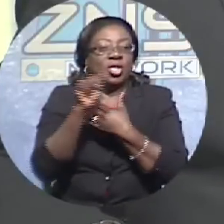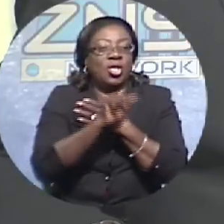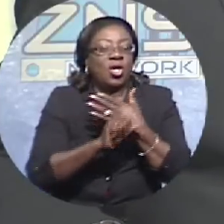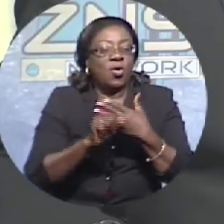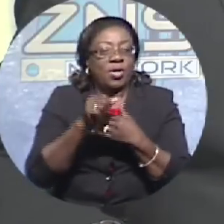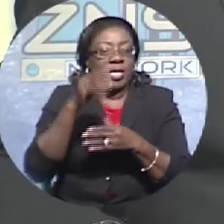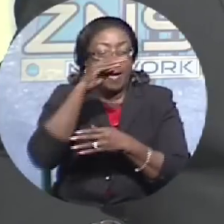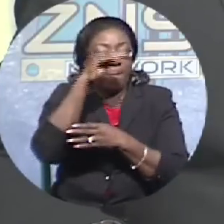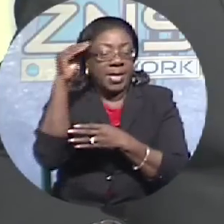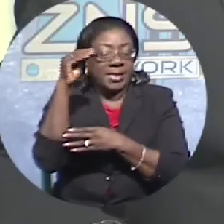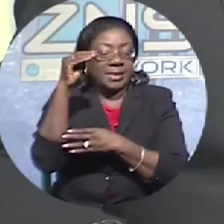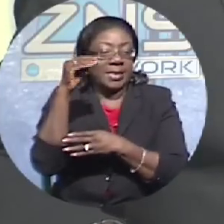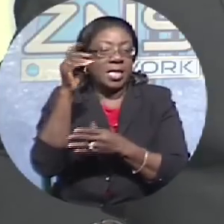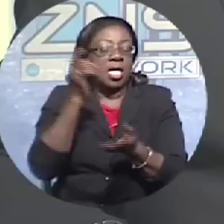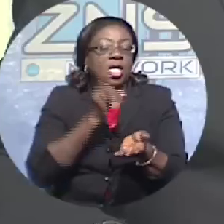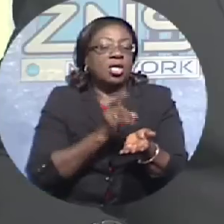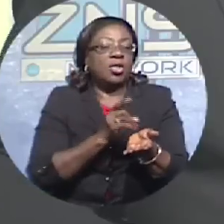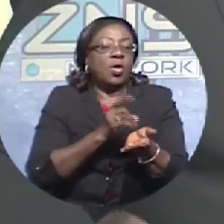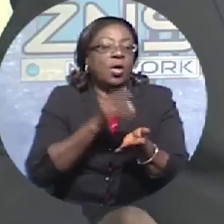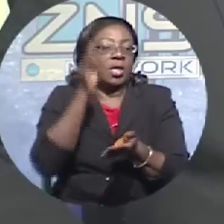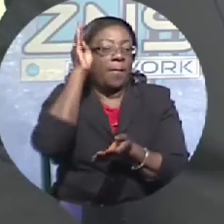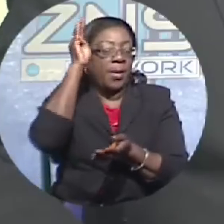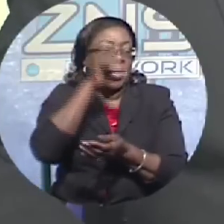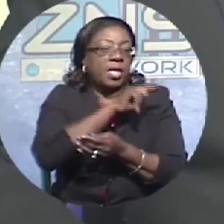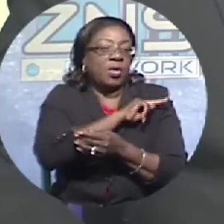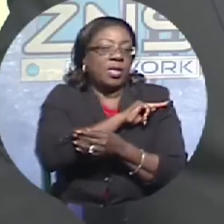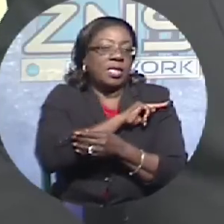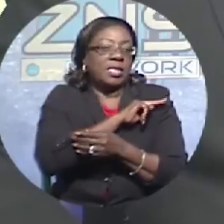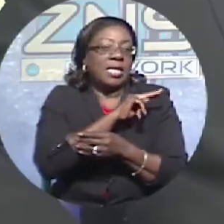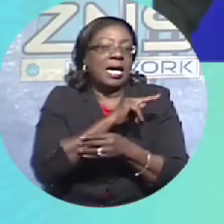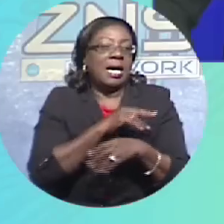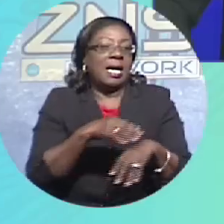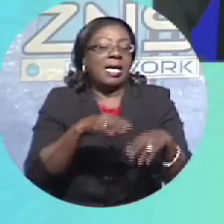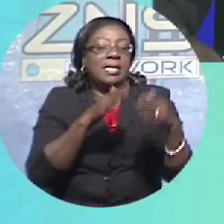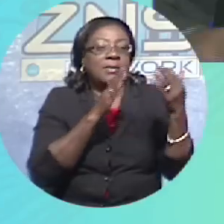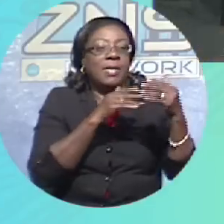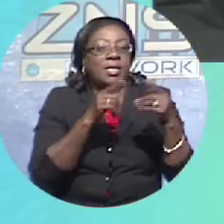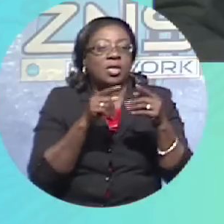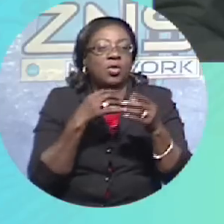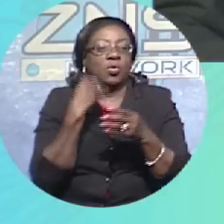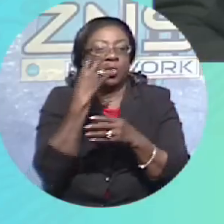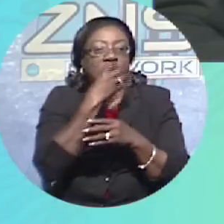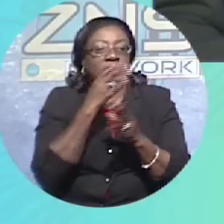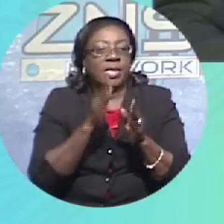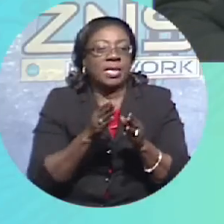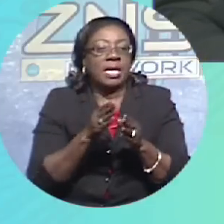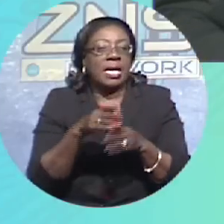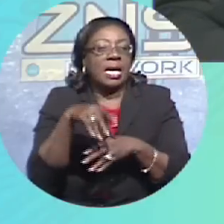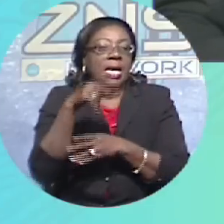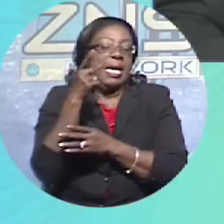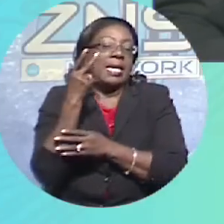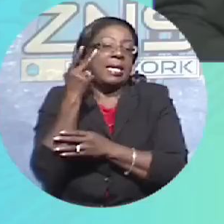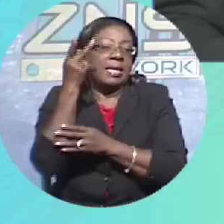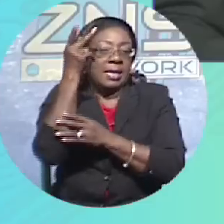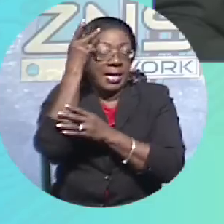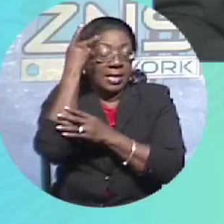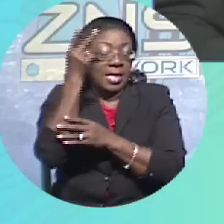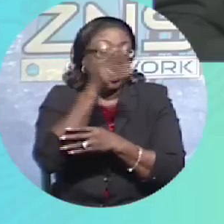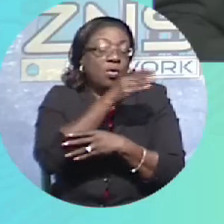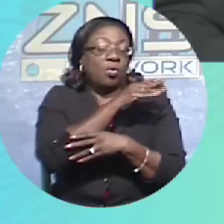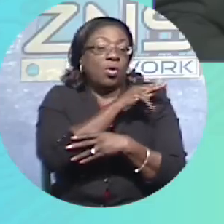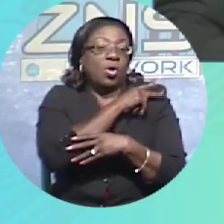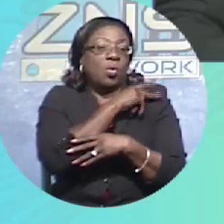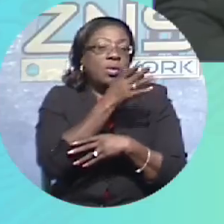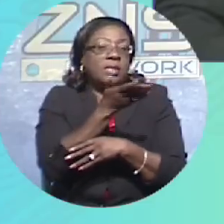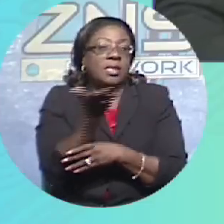Nottage and other senior BTC executives are expected to speak. Now, Candino Knowles is down at Pompey for us, and he's